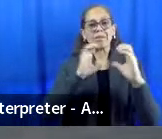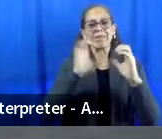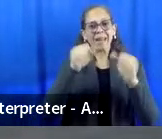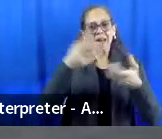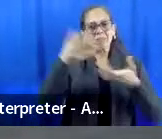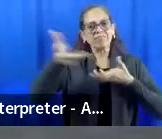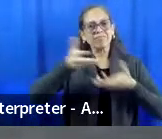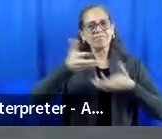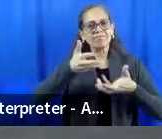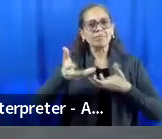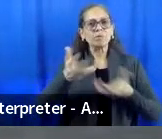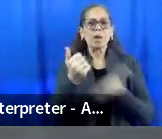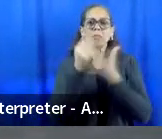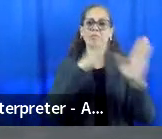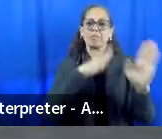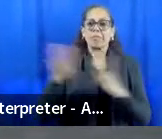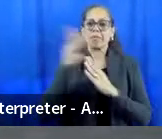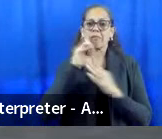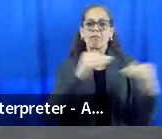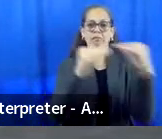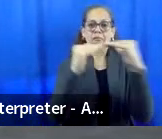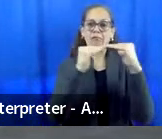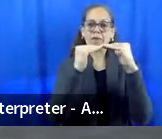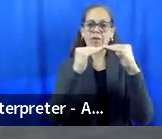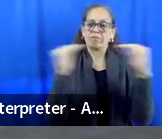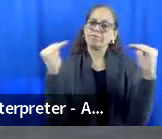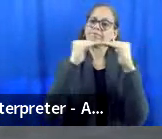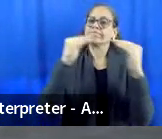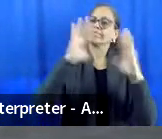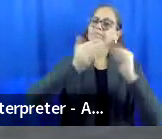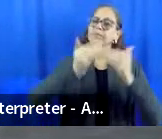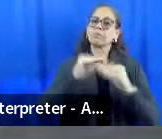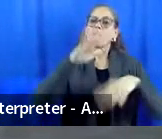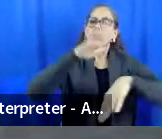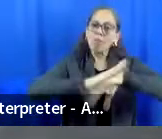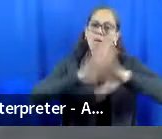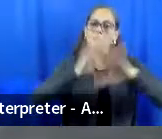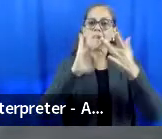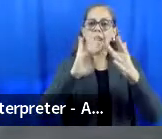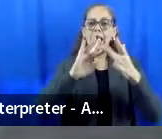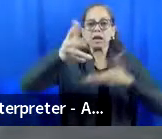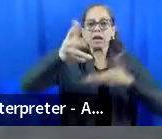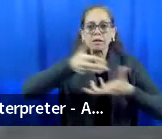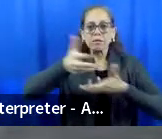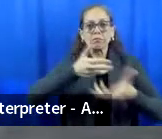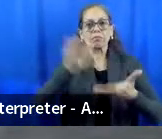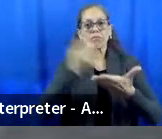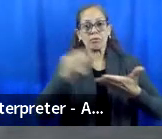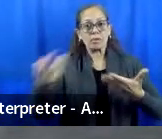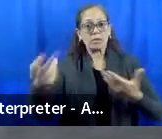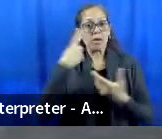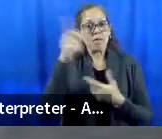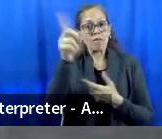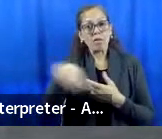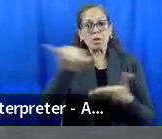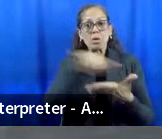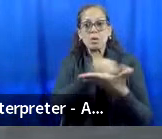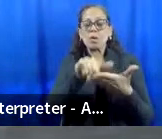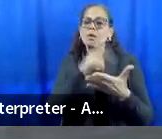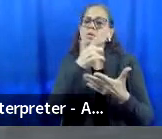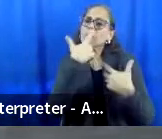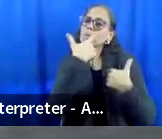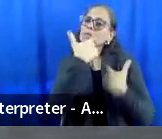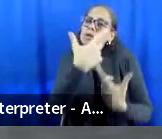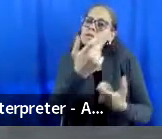city. This data tool will be an online, interactive resource for New Yorkers who are interested in exploring